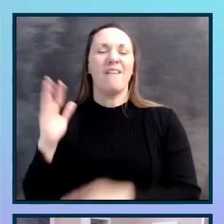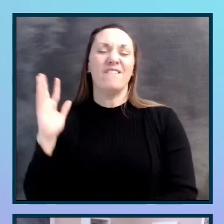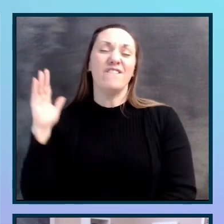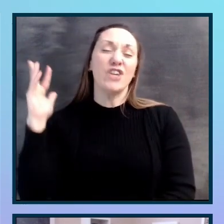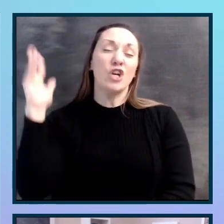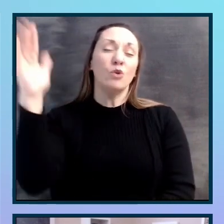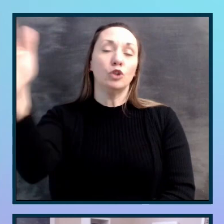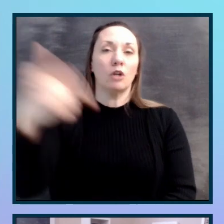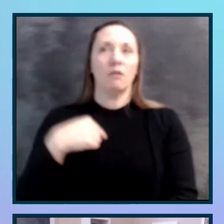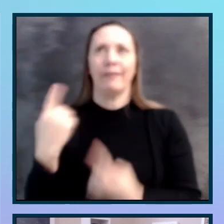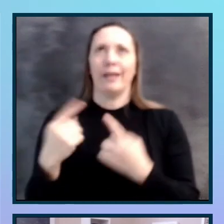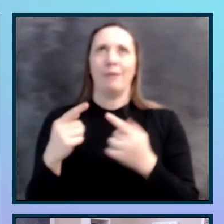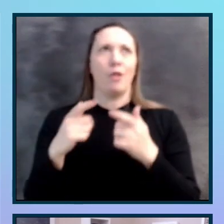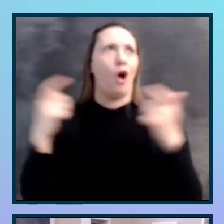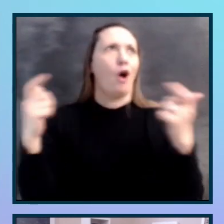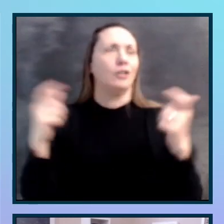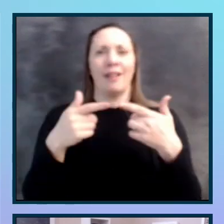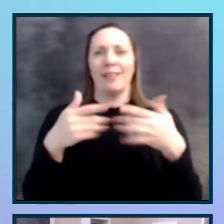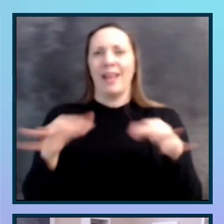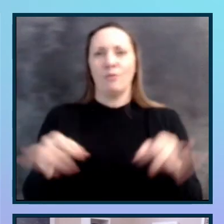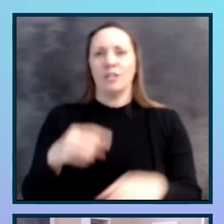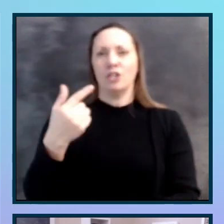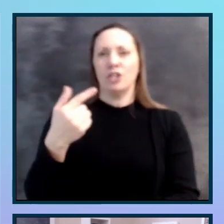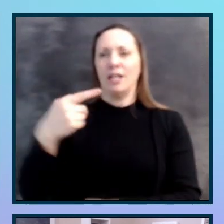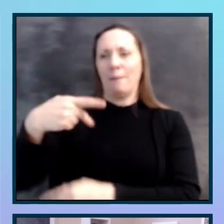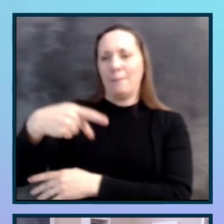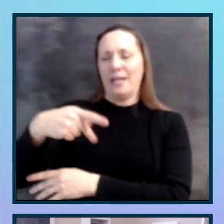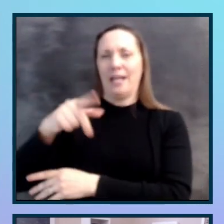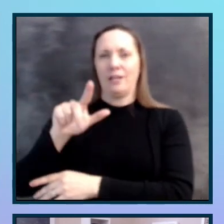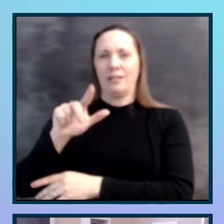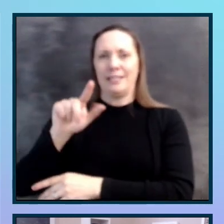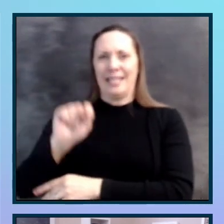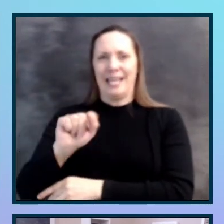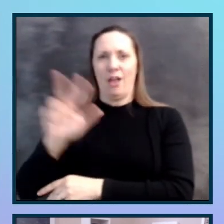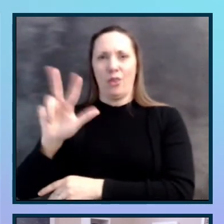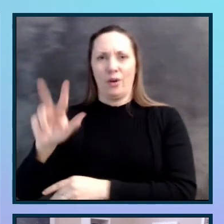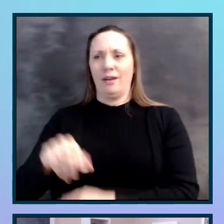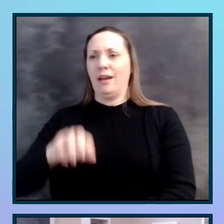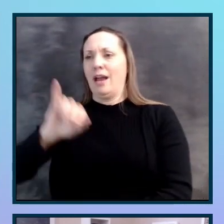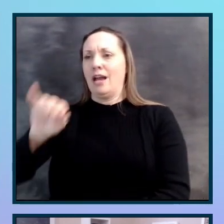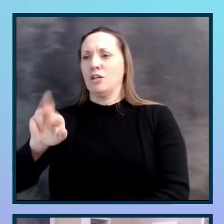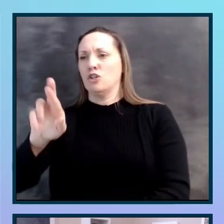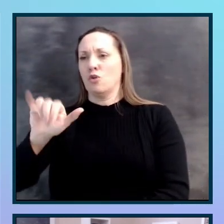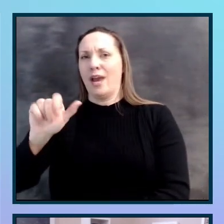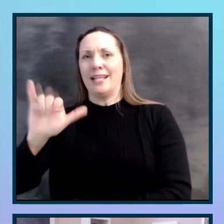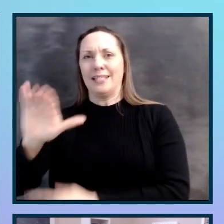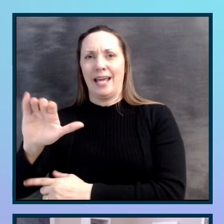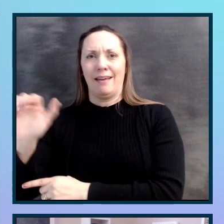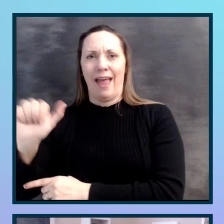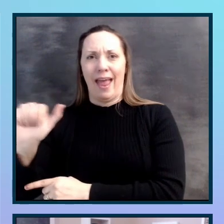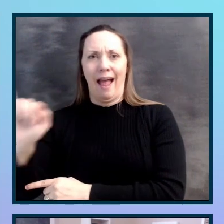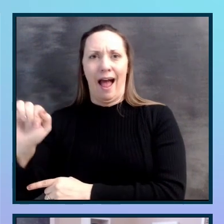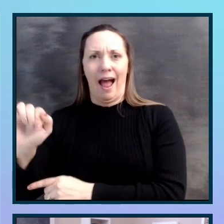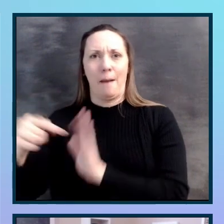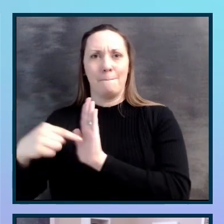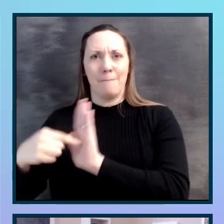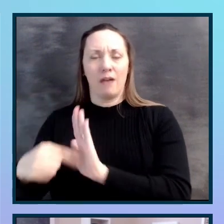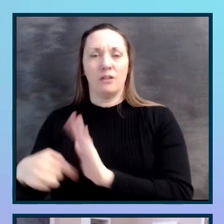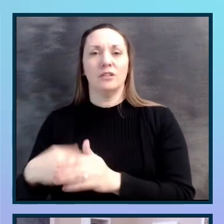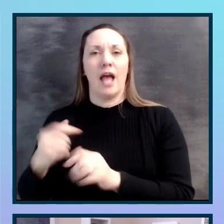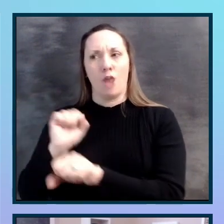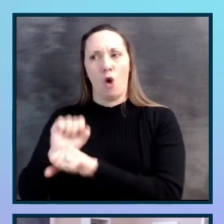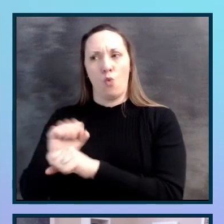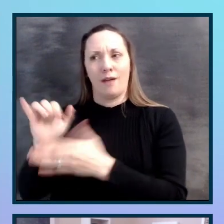language models like, GPT-3 and the Jurassic AI models and some of the work that is being done